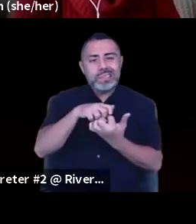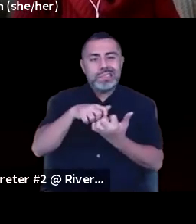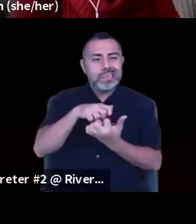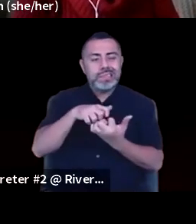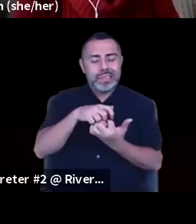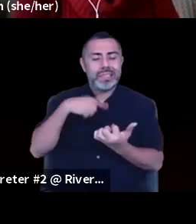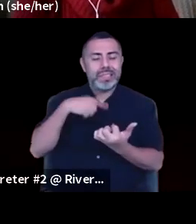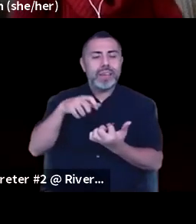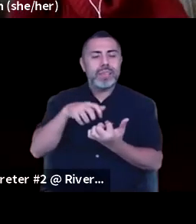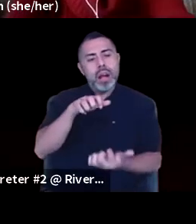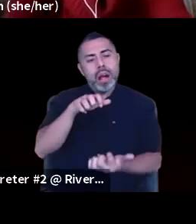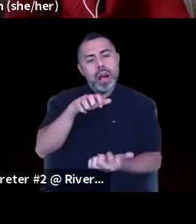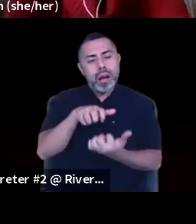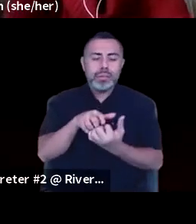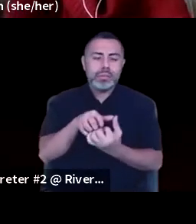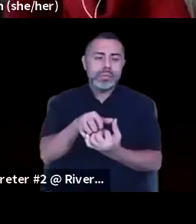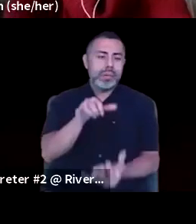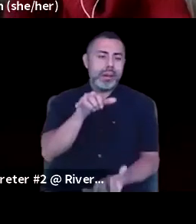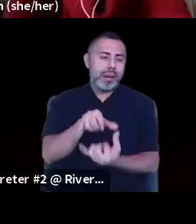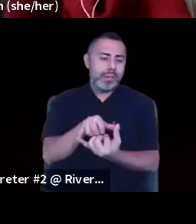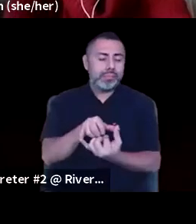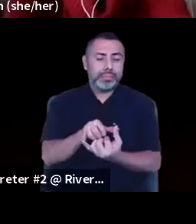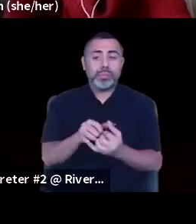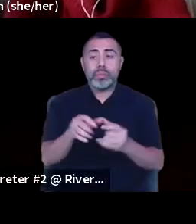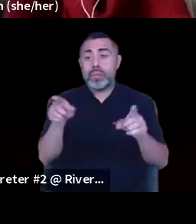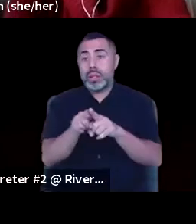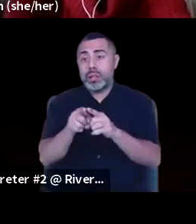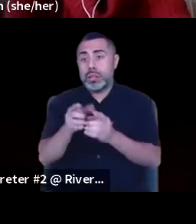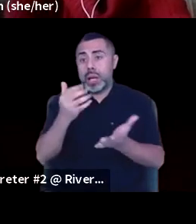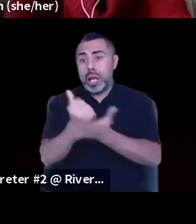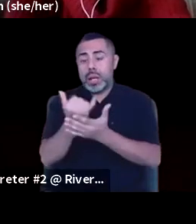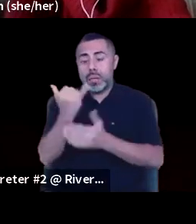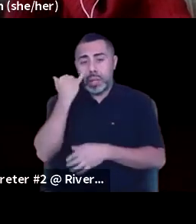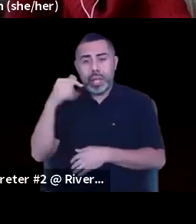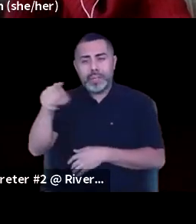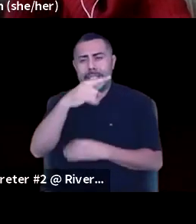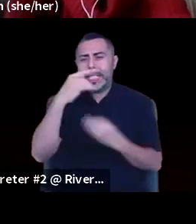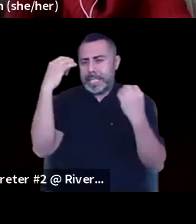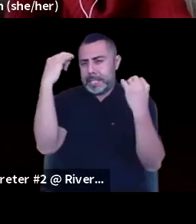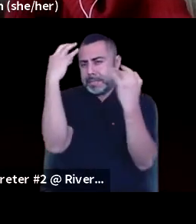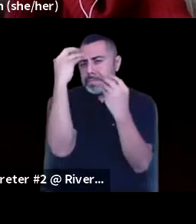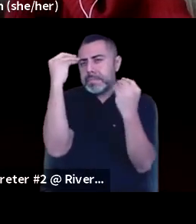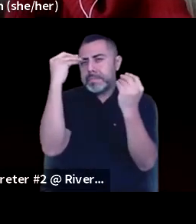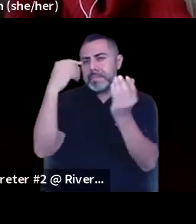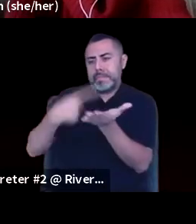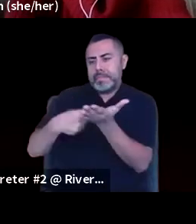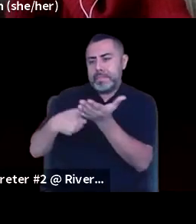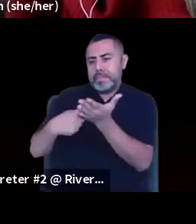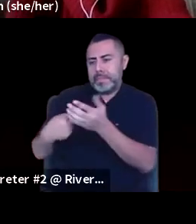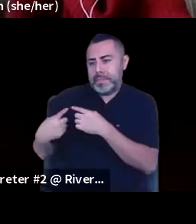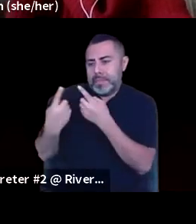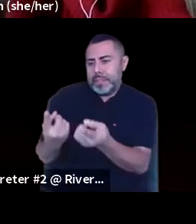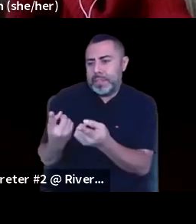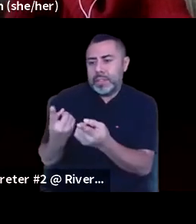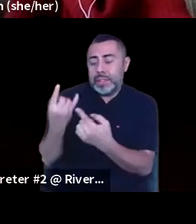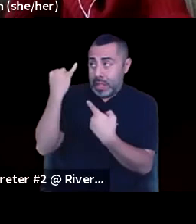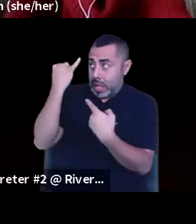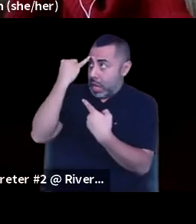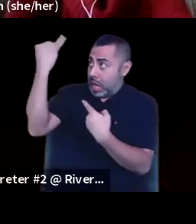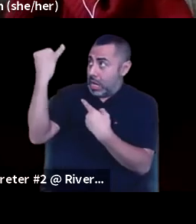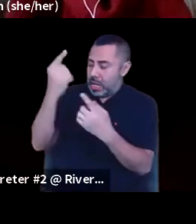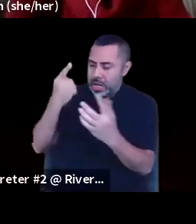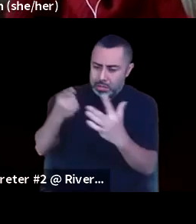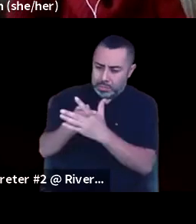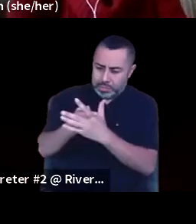It might be beneficial also for you to reflect on what's being said so far and where those ideas are landing for you while we figure